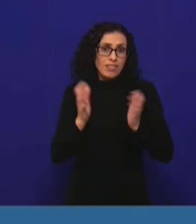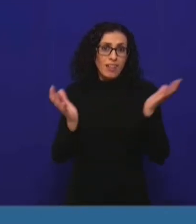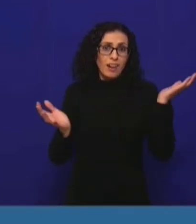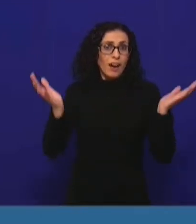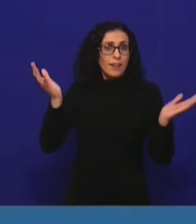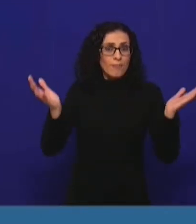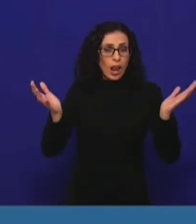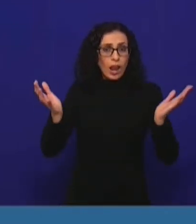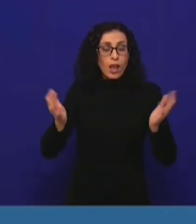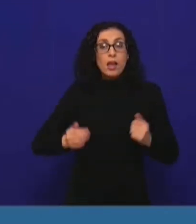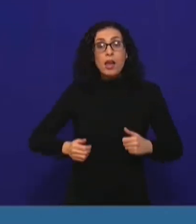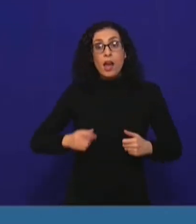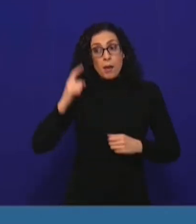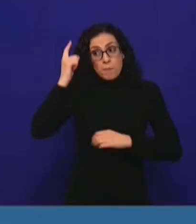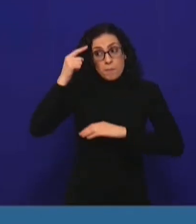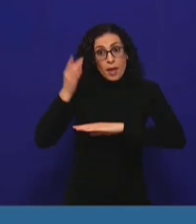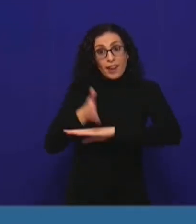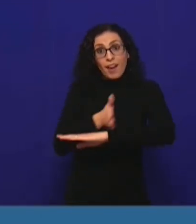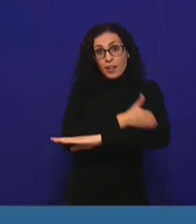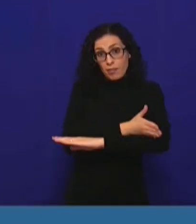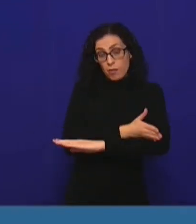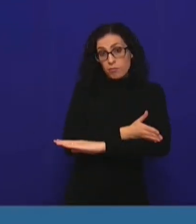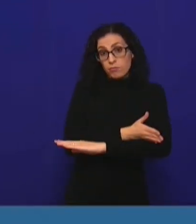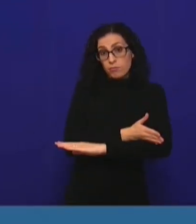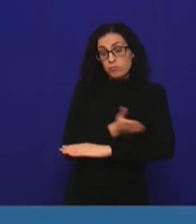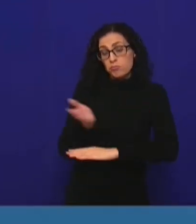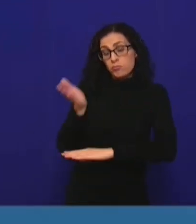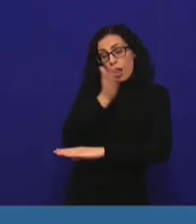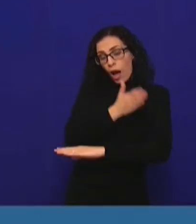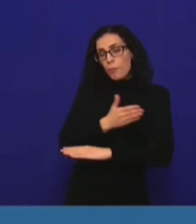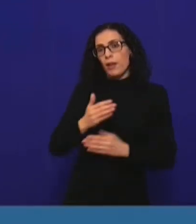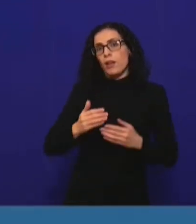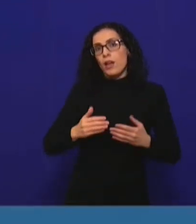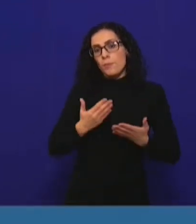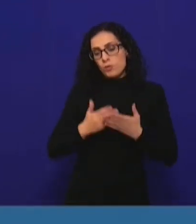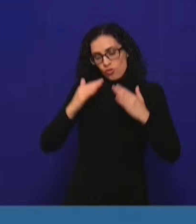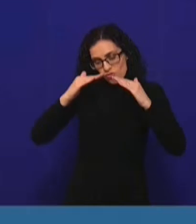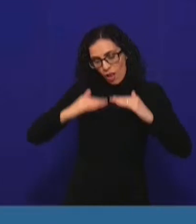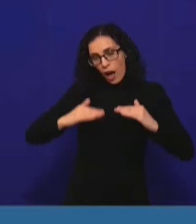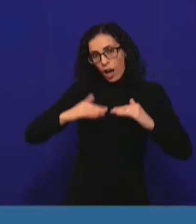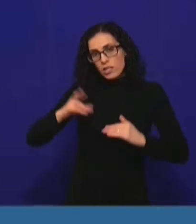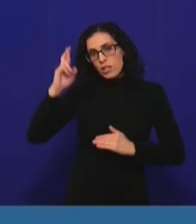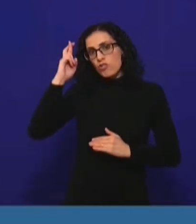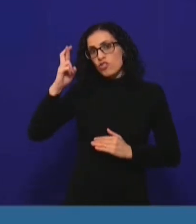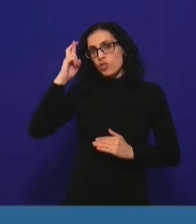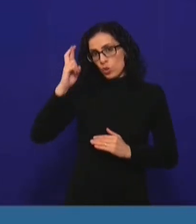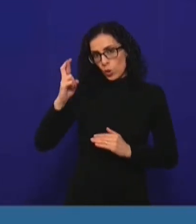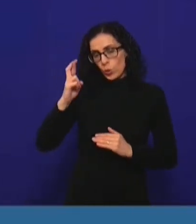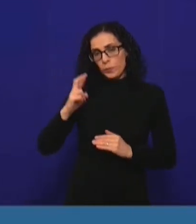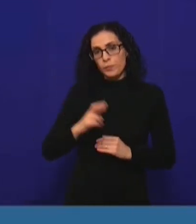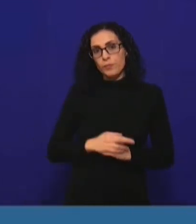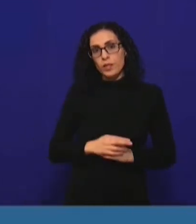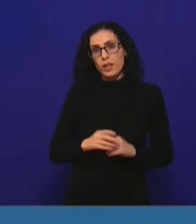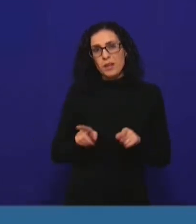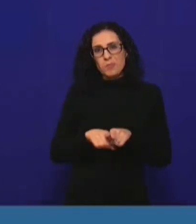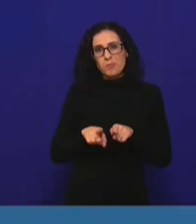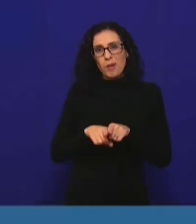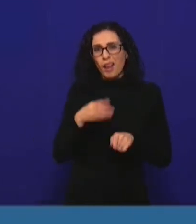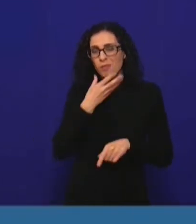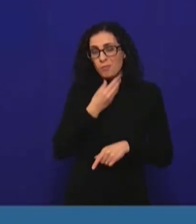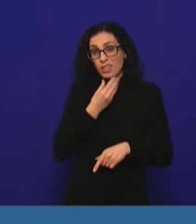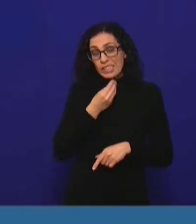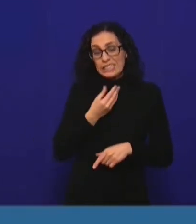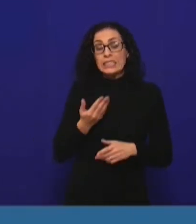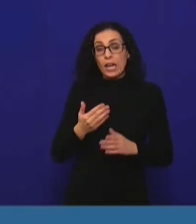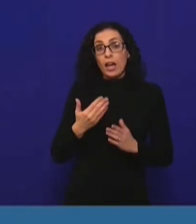fejn aħna pjanajna minn quddiem biex naraw u naqsu kemm nistgħu iċ-ċans li jista' jerġa' jiġri l-istess bħalma ġara fil-miliet.